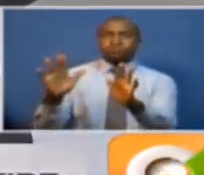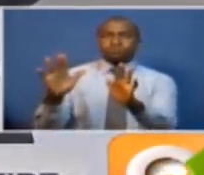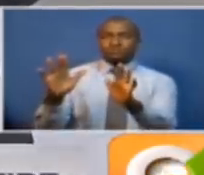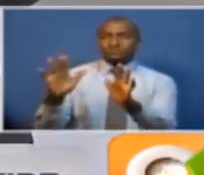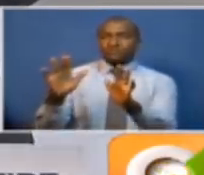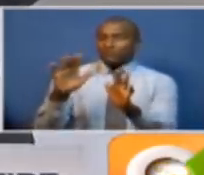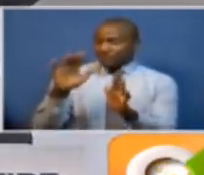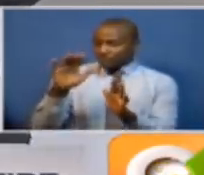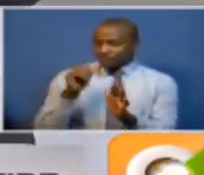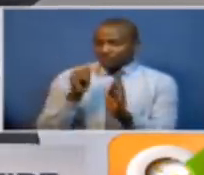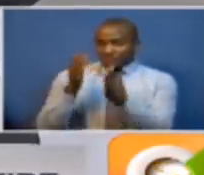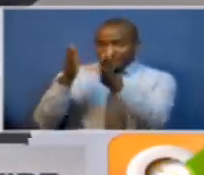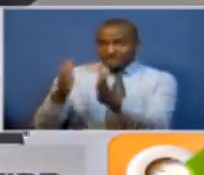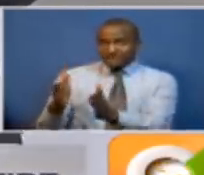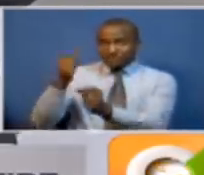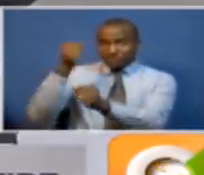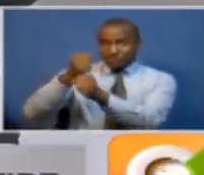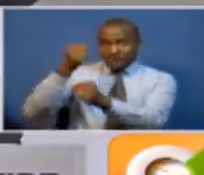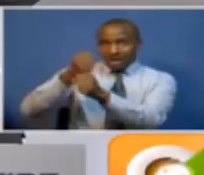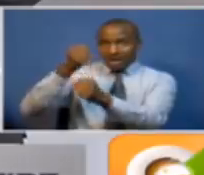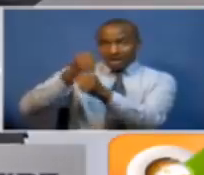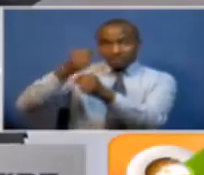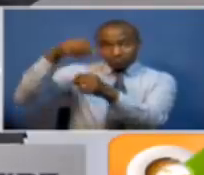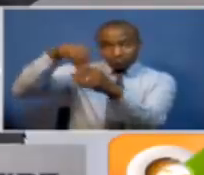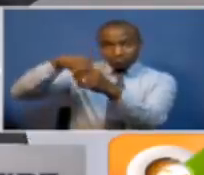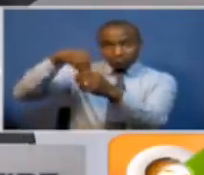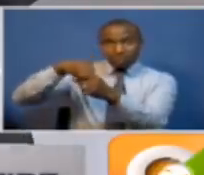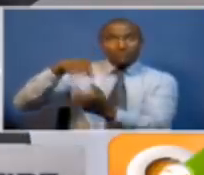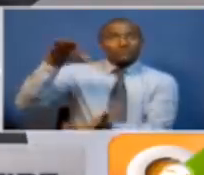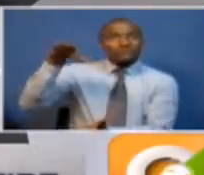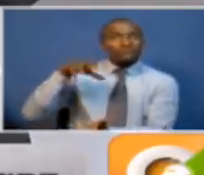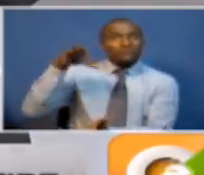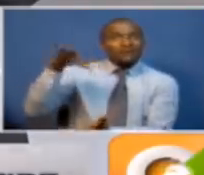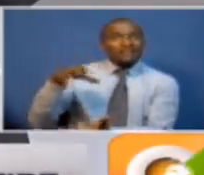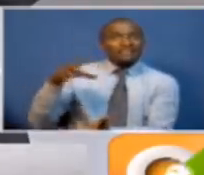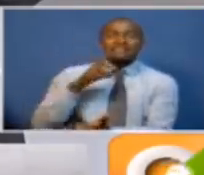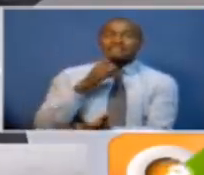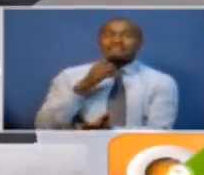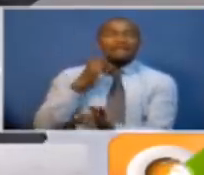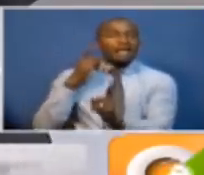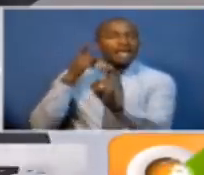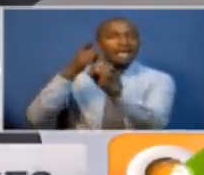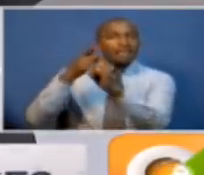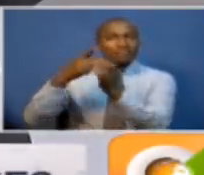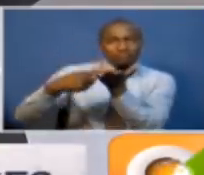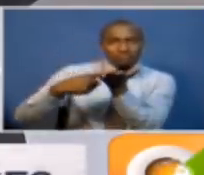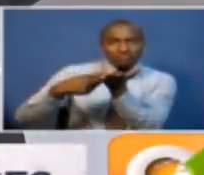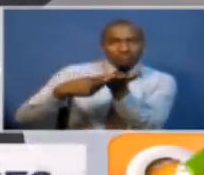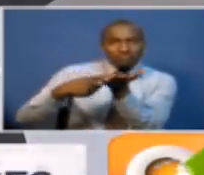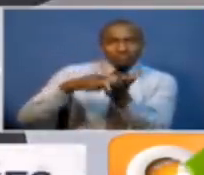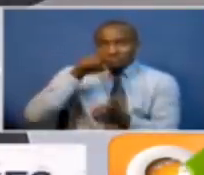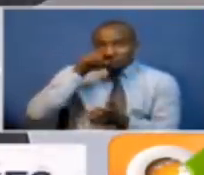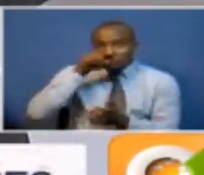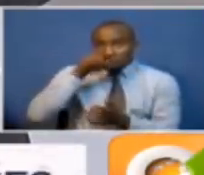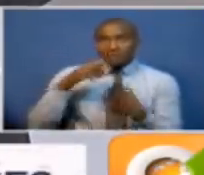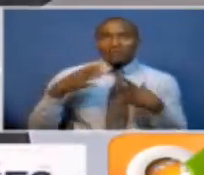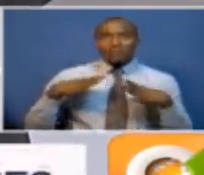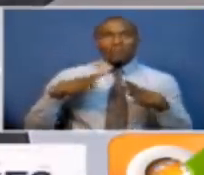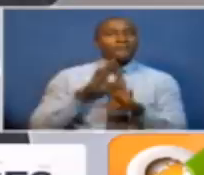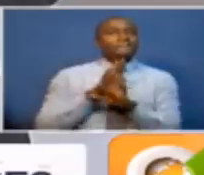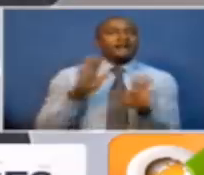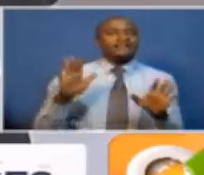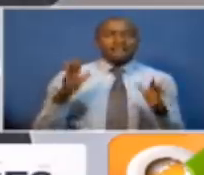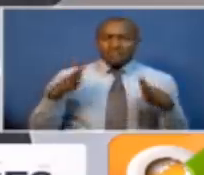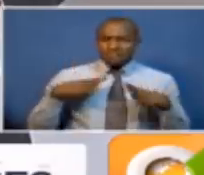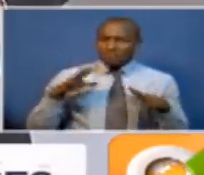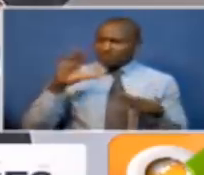which appears to suggest that the company had launched a promotional campaign targeting whites only. Well, Kenyans took to social media to